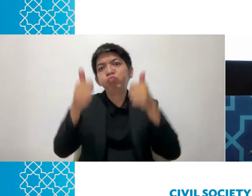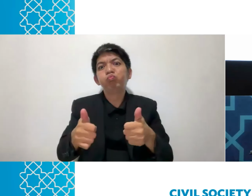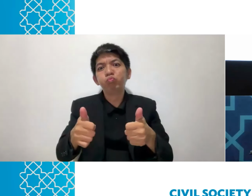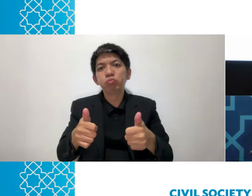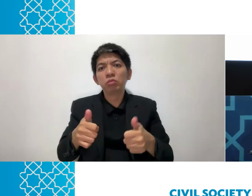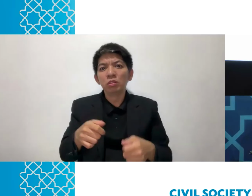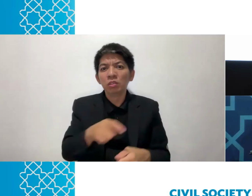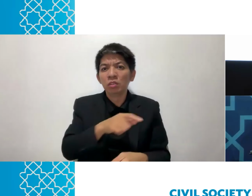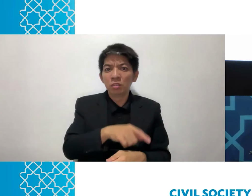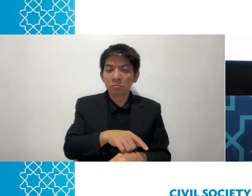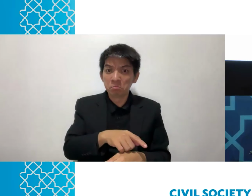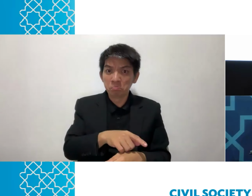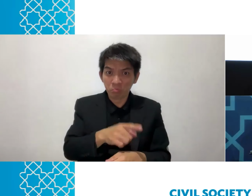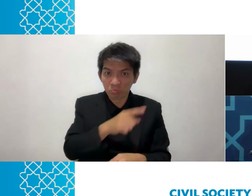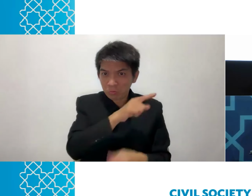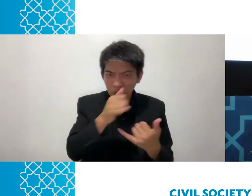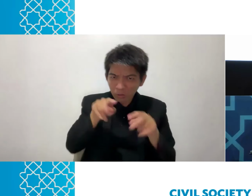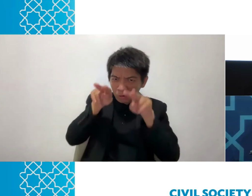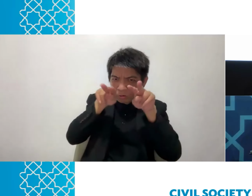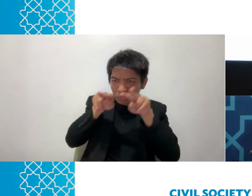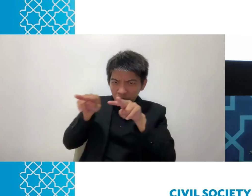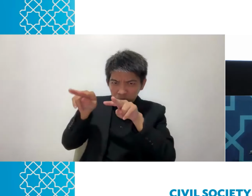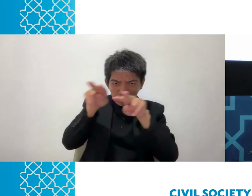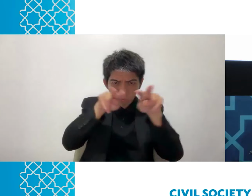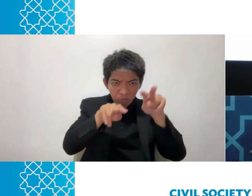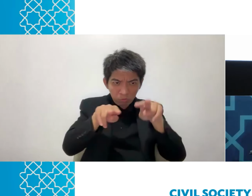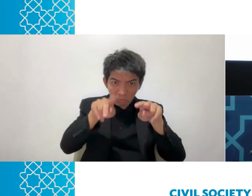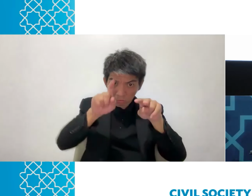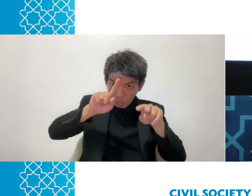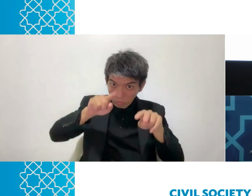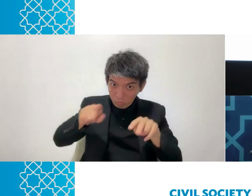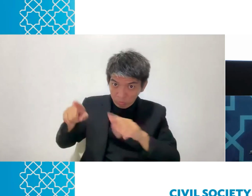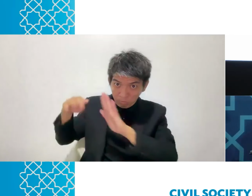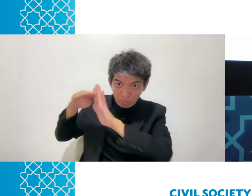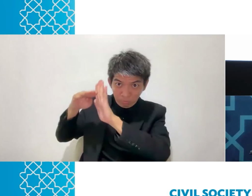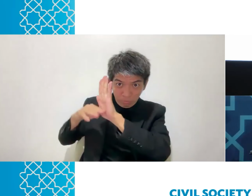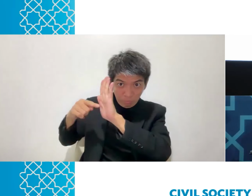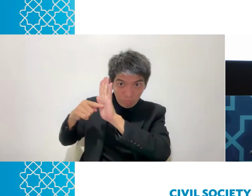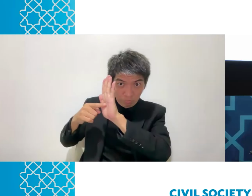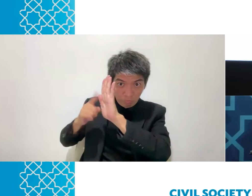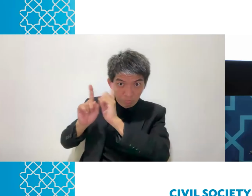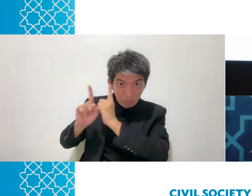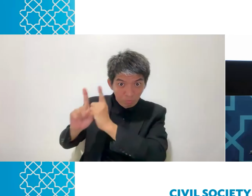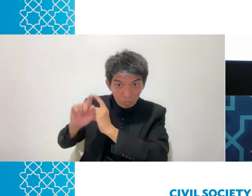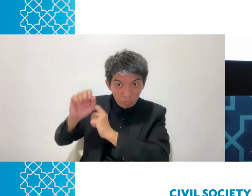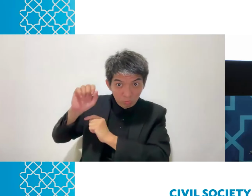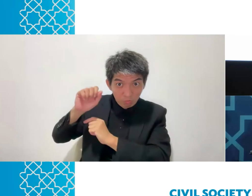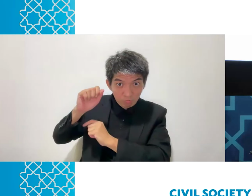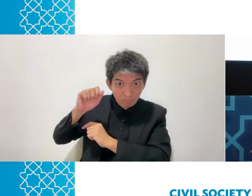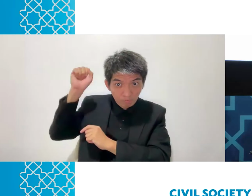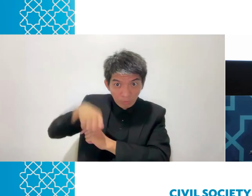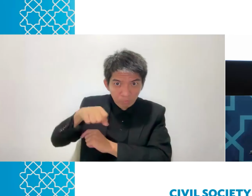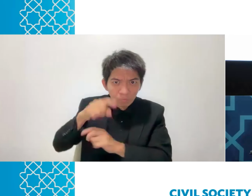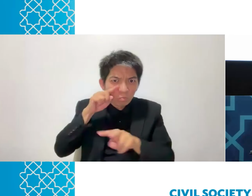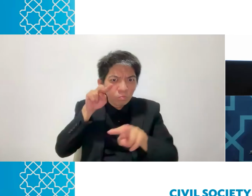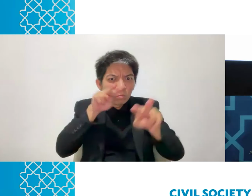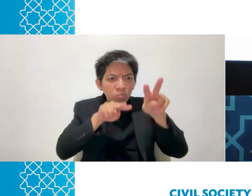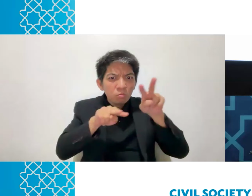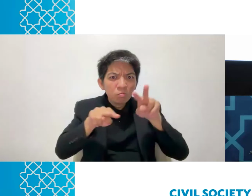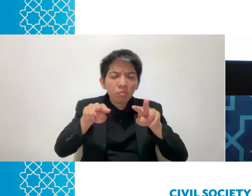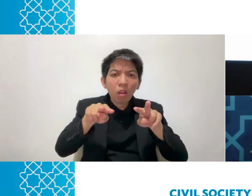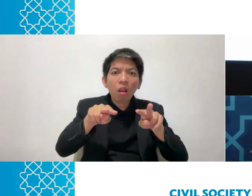those steps. And the measure indication was that basically they were able to award